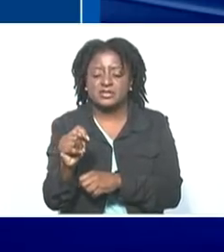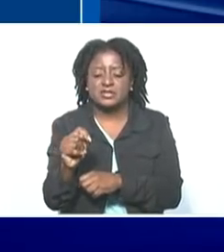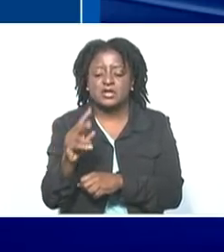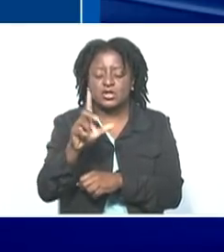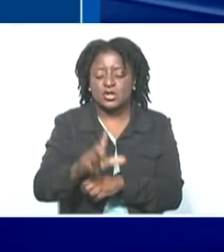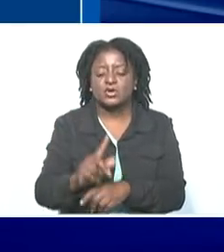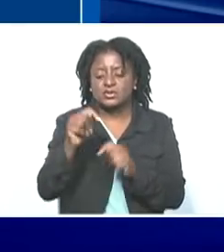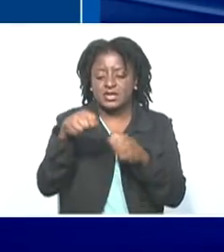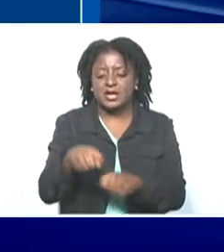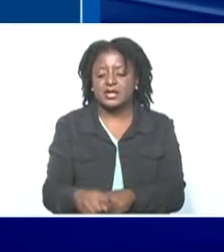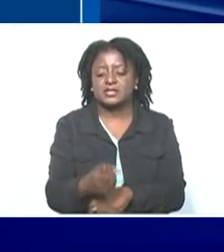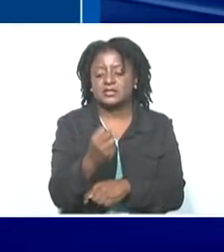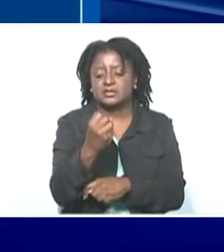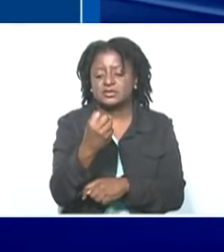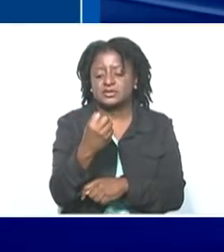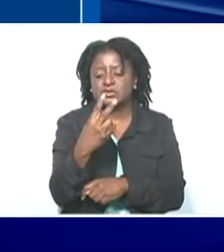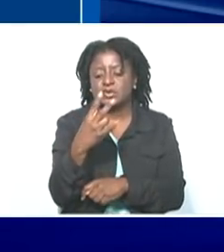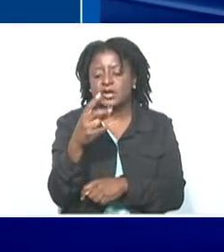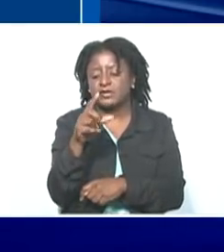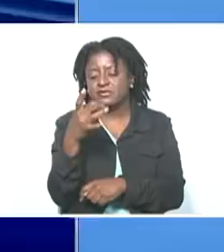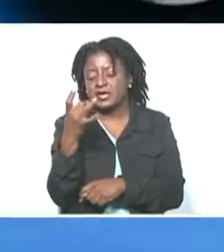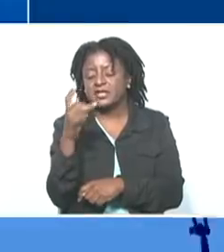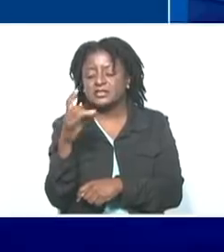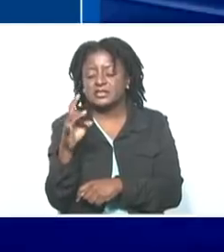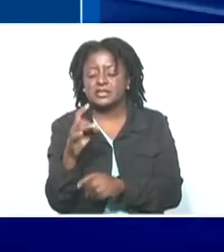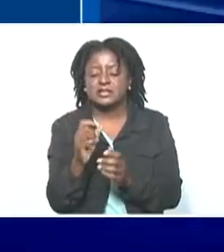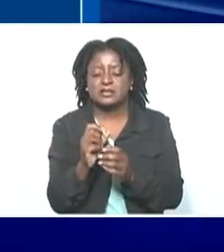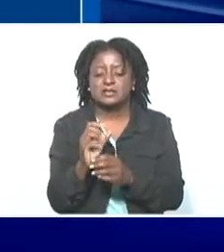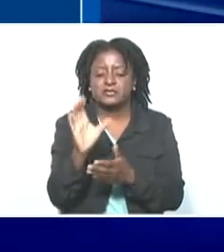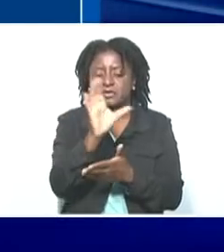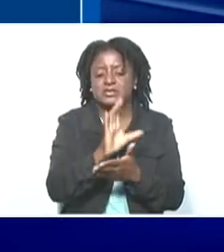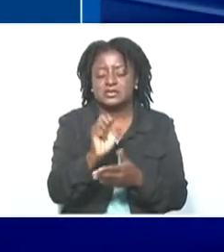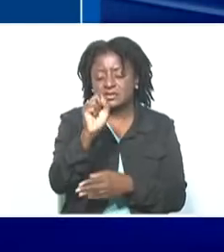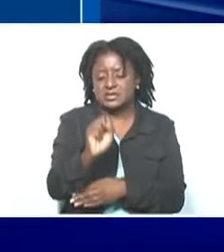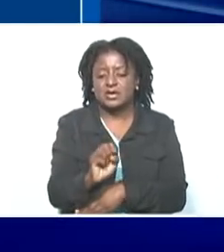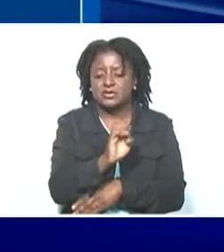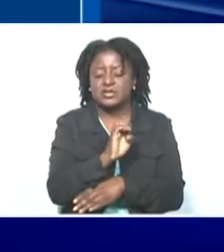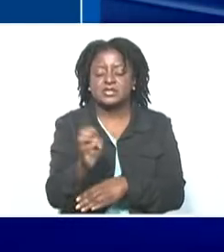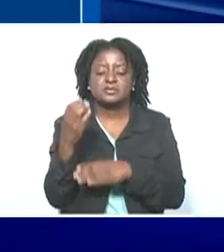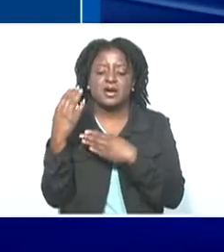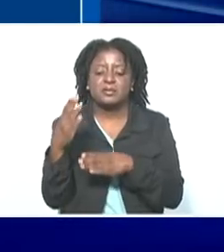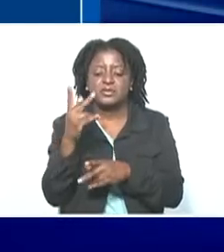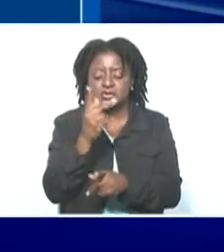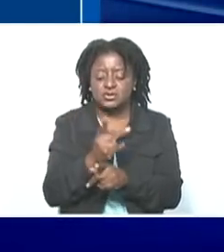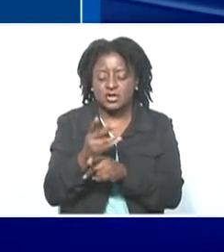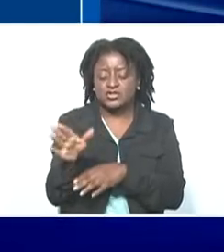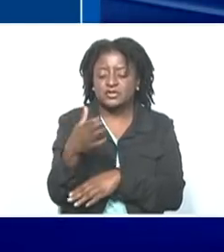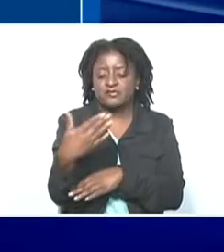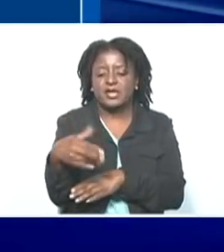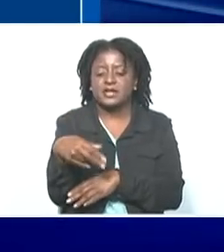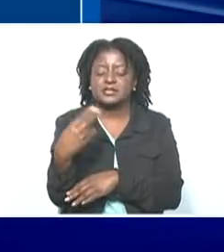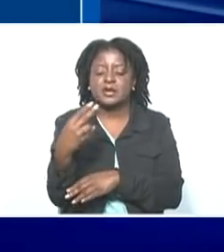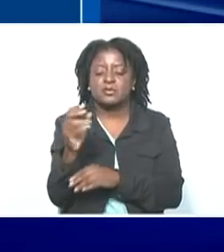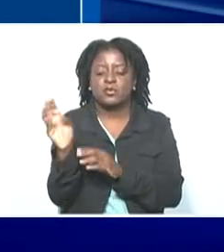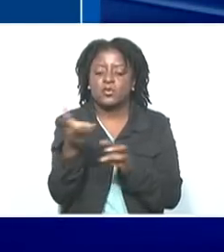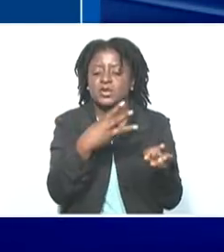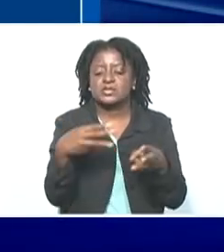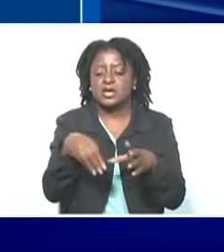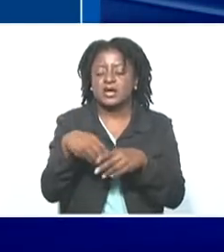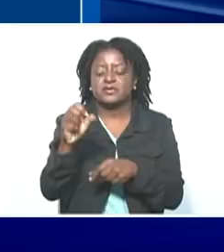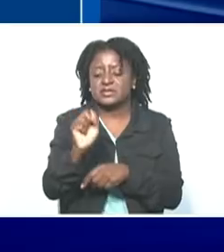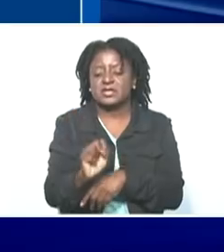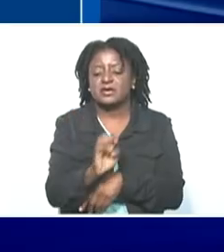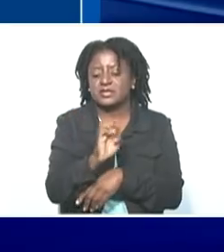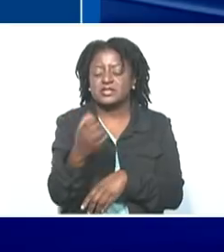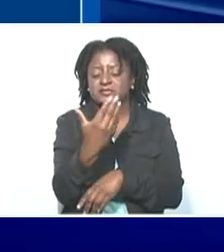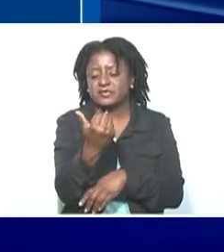Low tide takes place at 18 minutes past midnight. For the southeast Bahamas, we have caution flags up, winds out of the southeast at